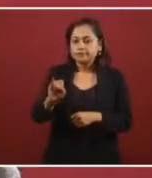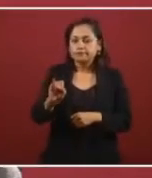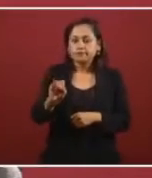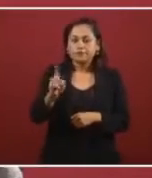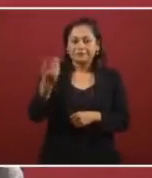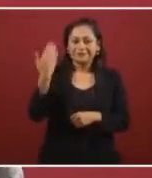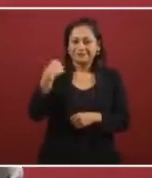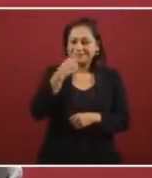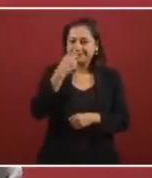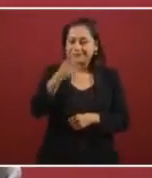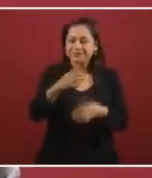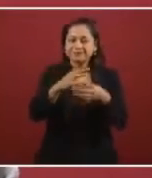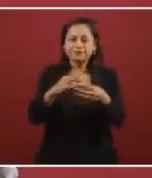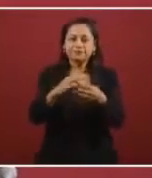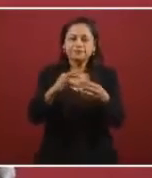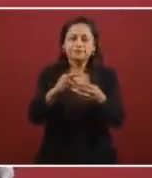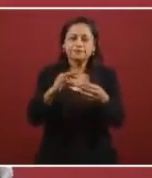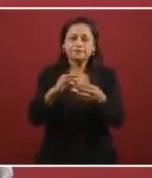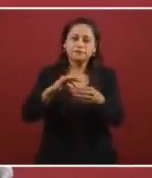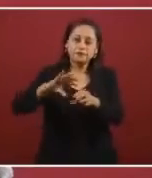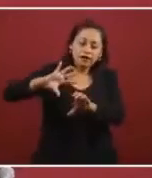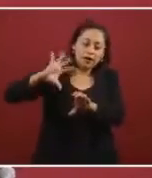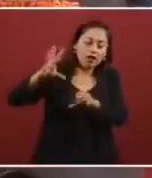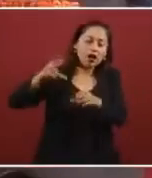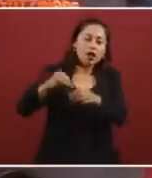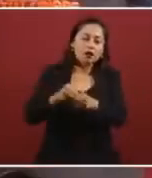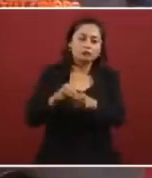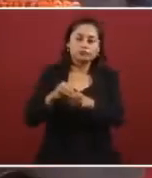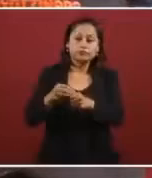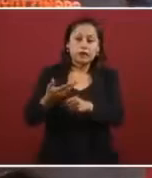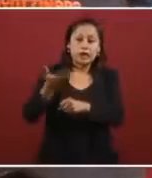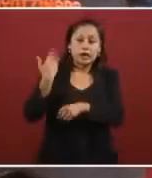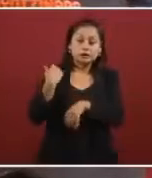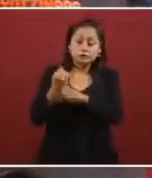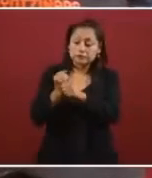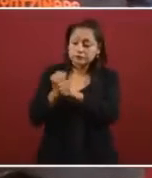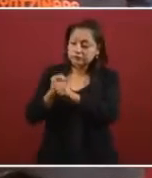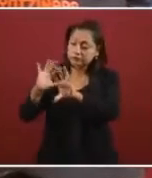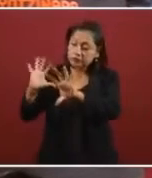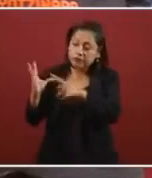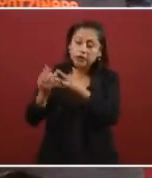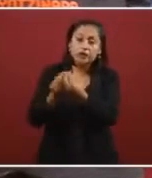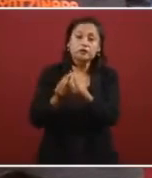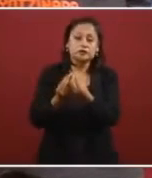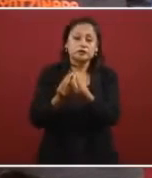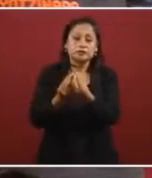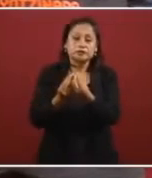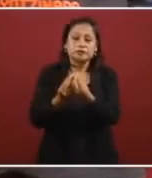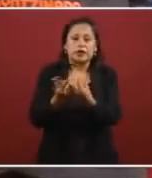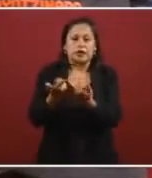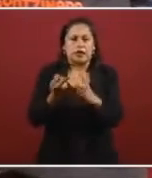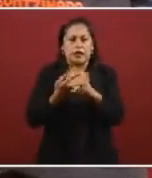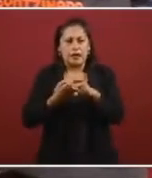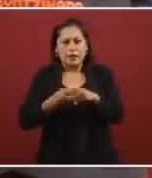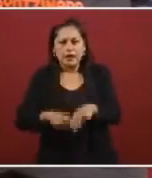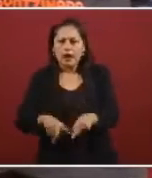The district attorney general is, you cannot just,